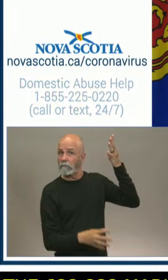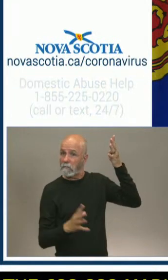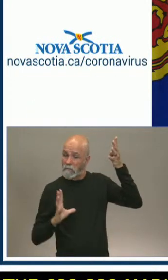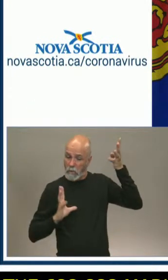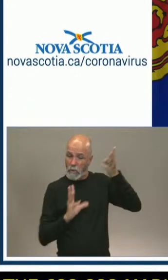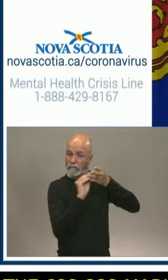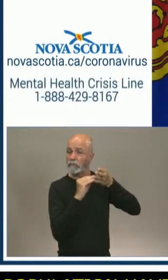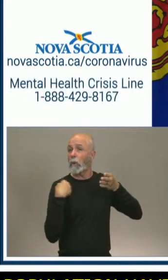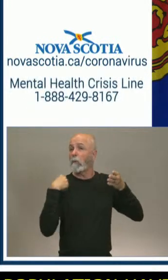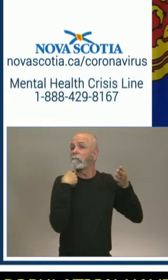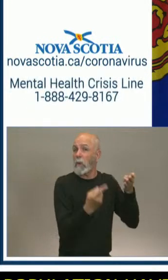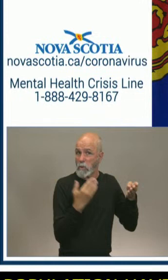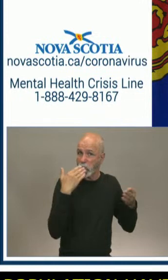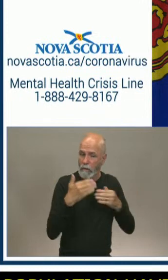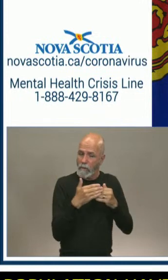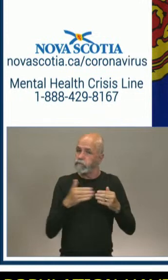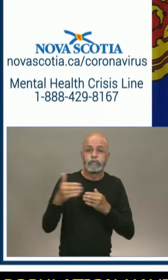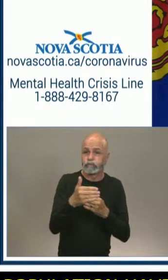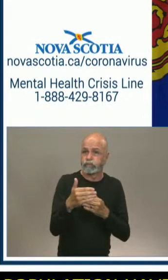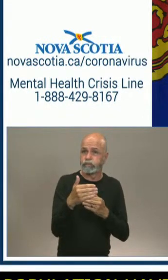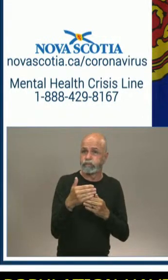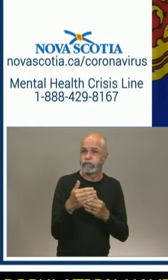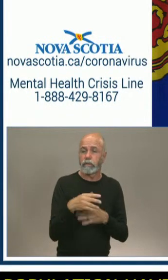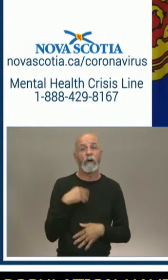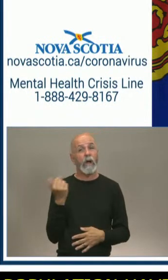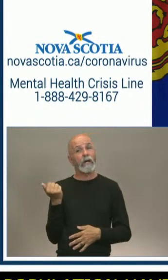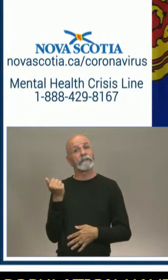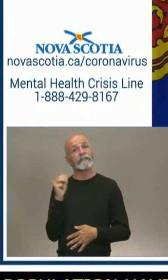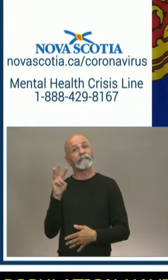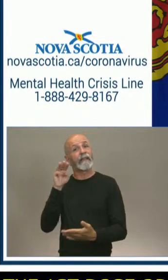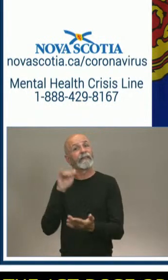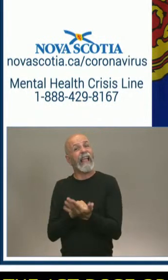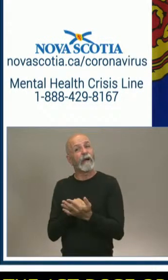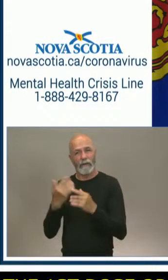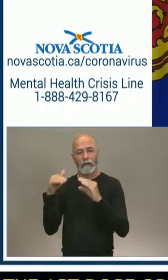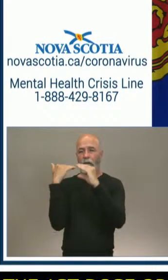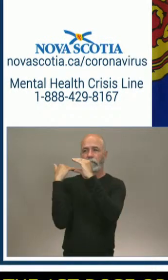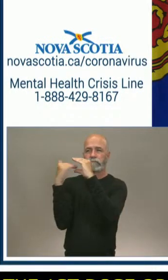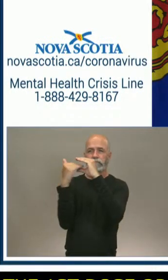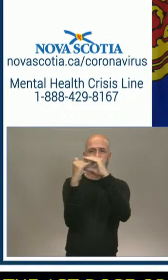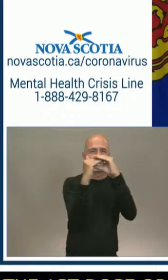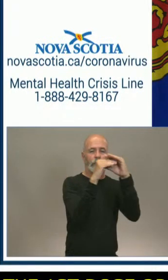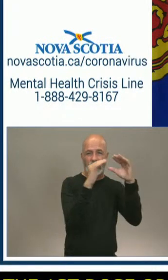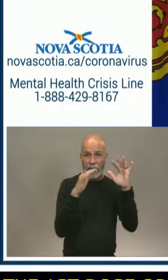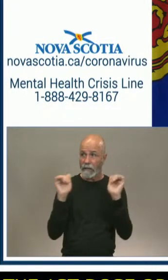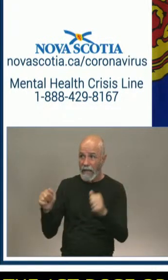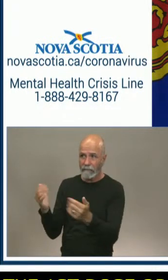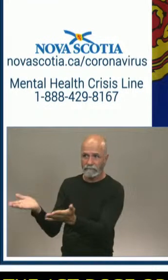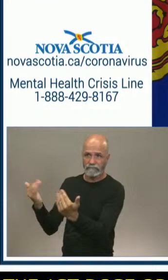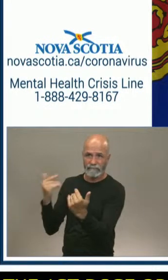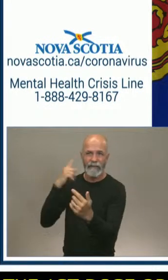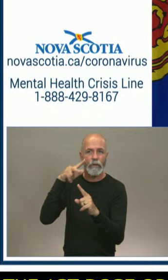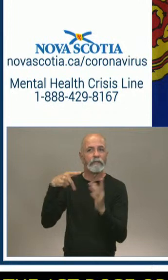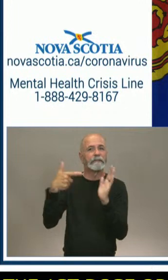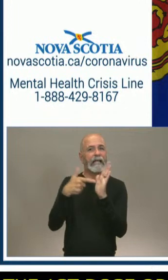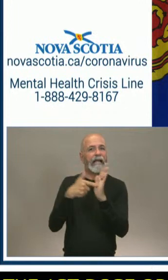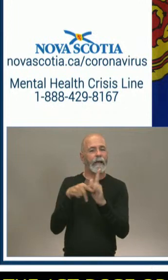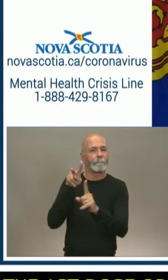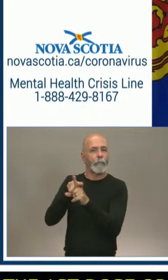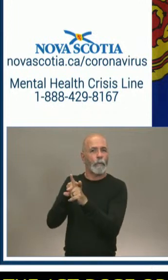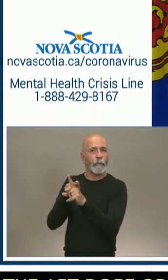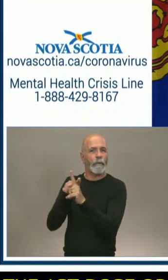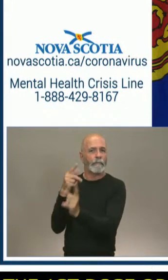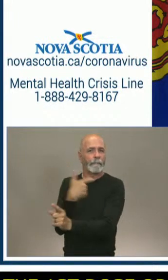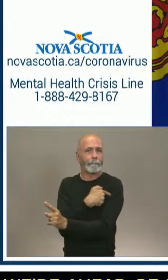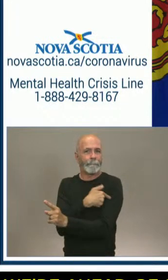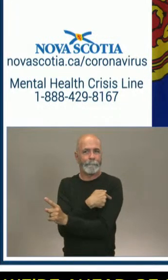doses. 16,000 emails have gone out to individuals that are eligible to book their second shot. And many have already